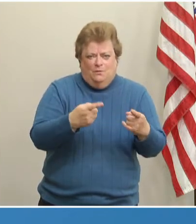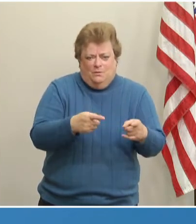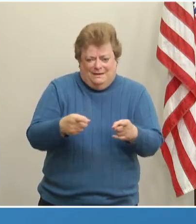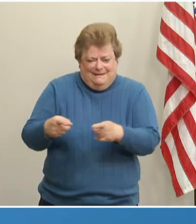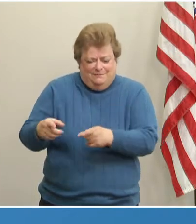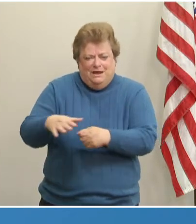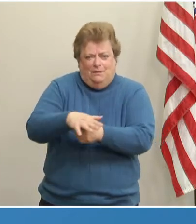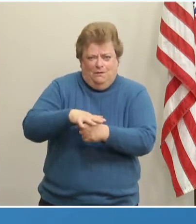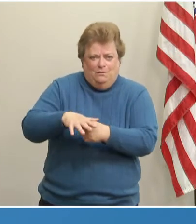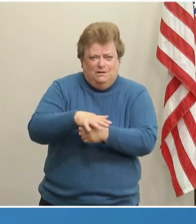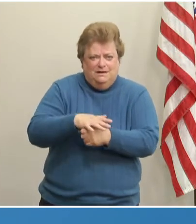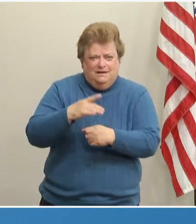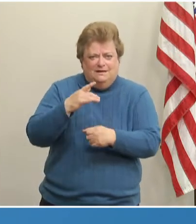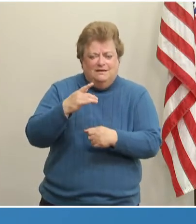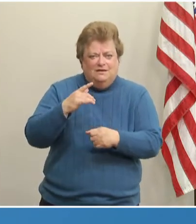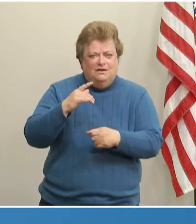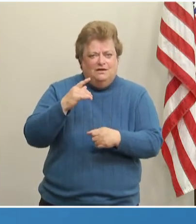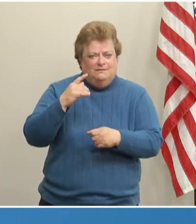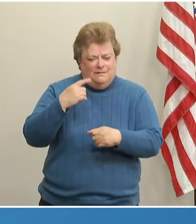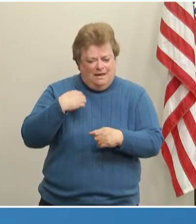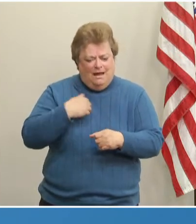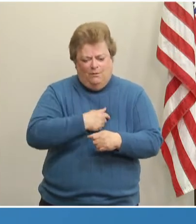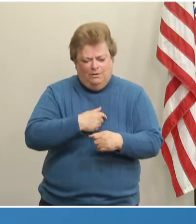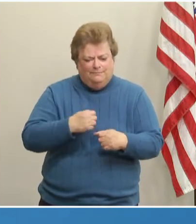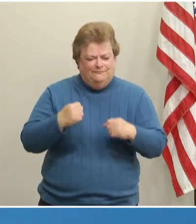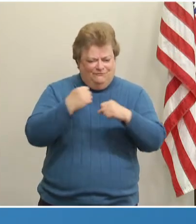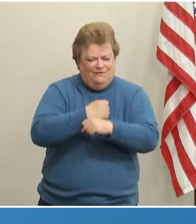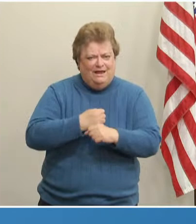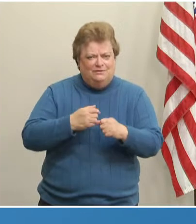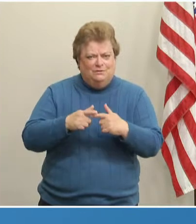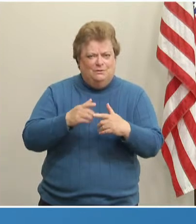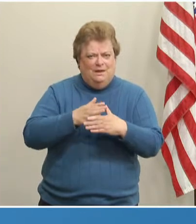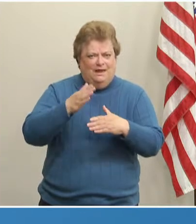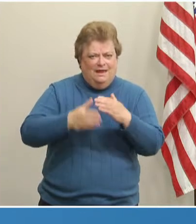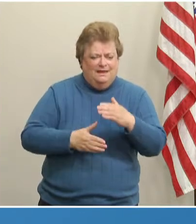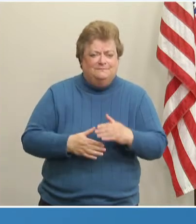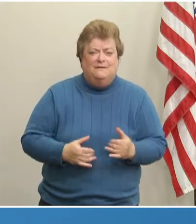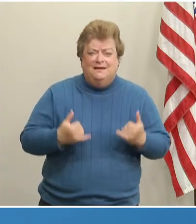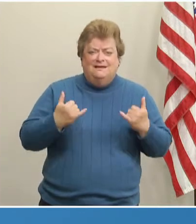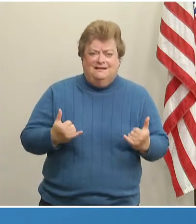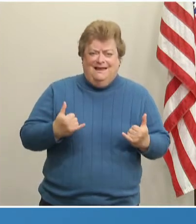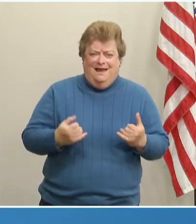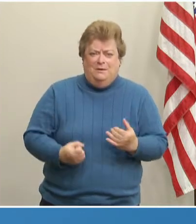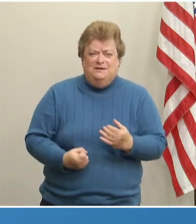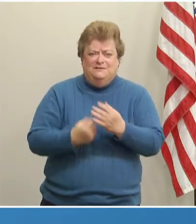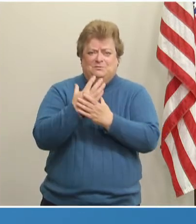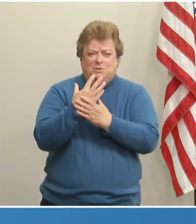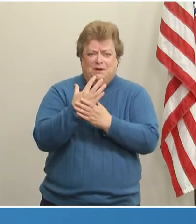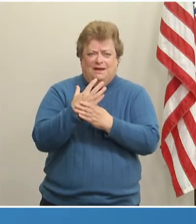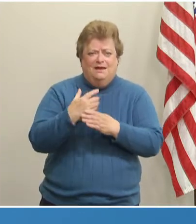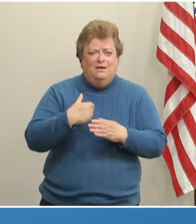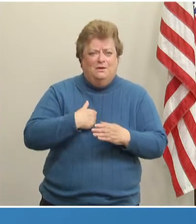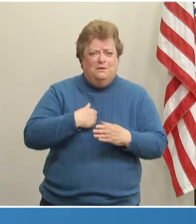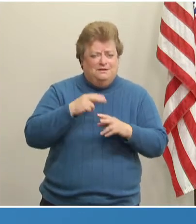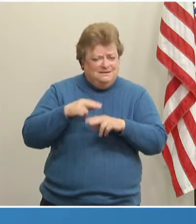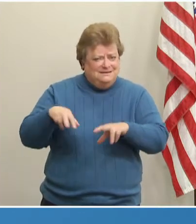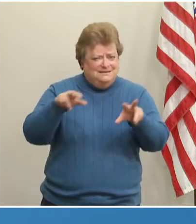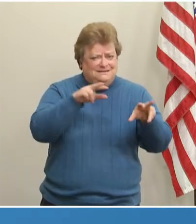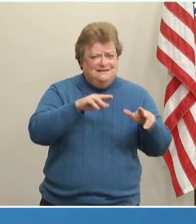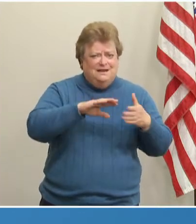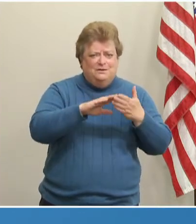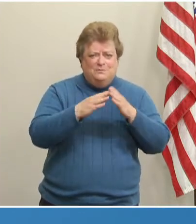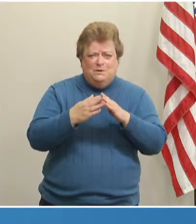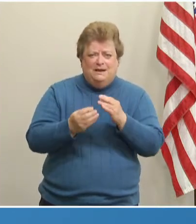our collective effort to help end this pandemic. Spring is here and we are seeing our community blossom once again with